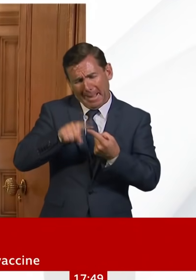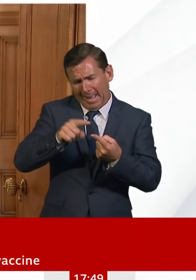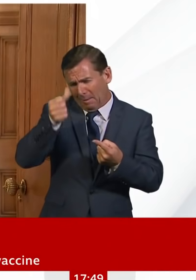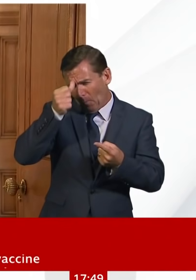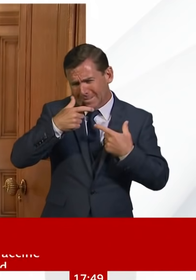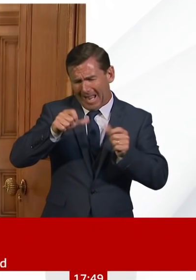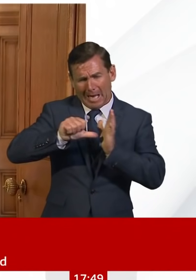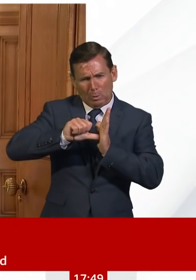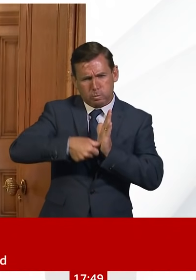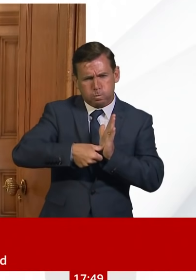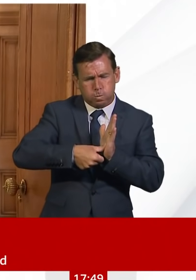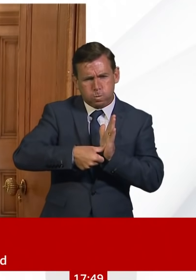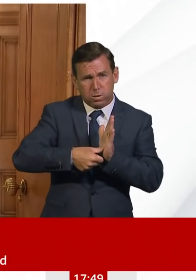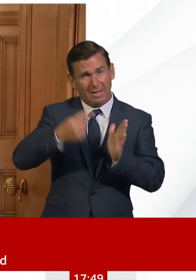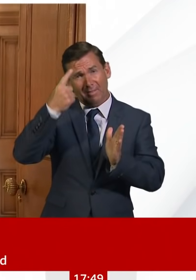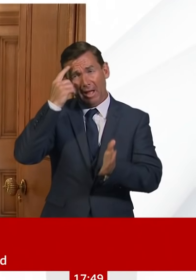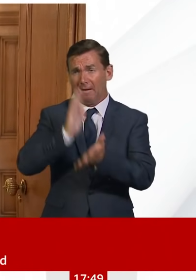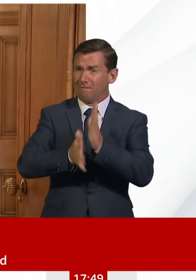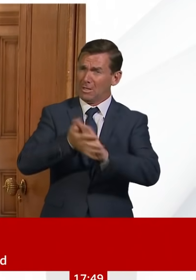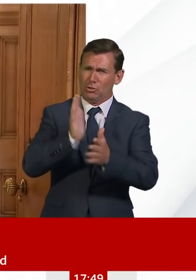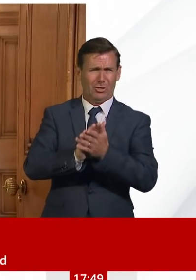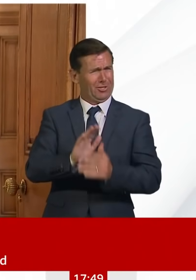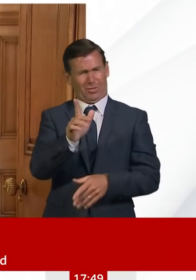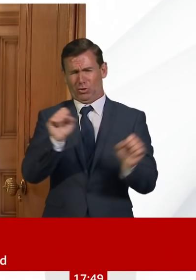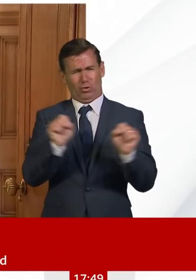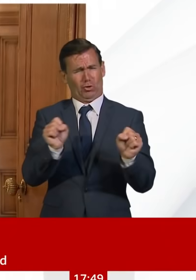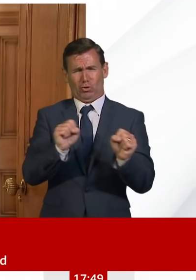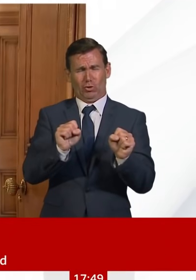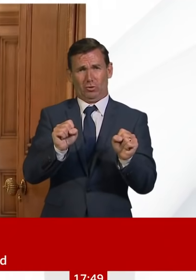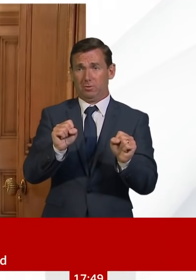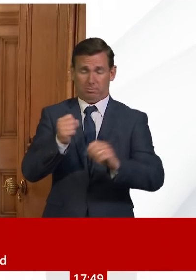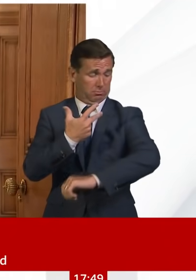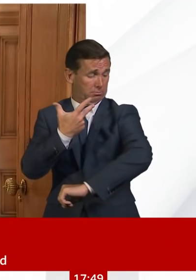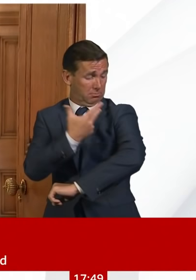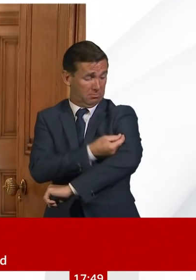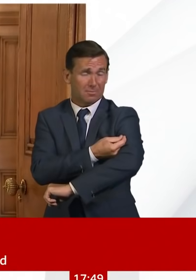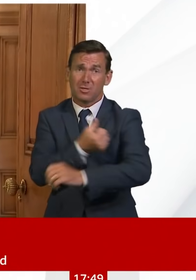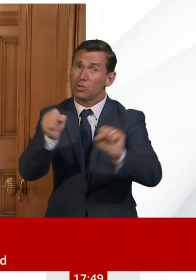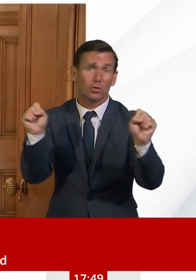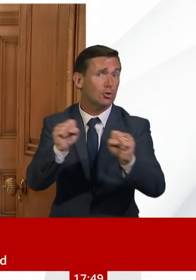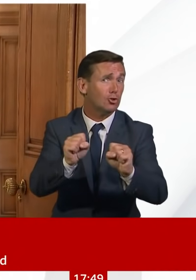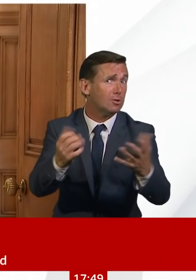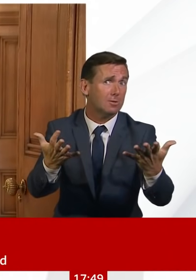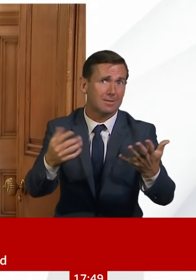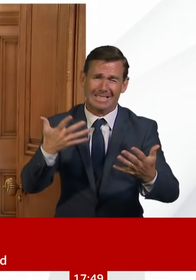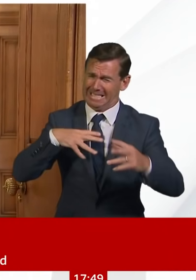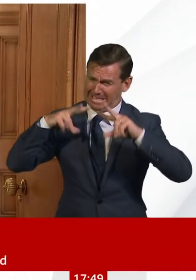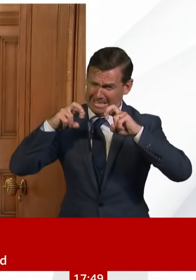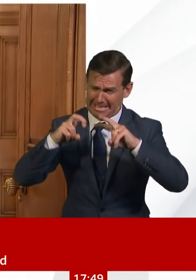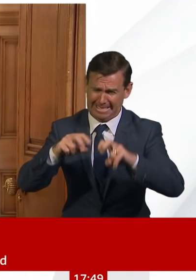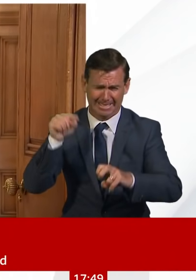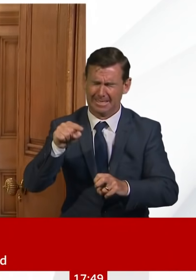And does it mean that everything's done? No, it doesn't. For instance, the search for a vaccine is absolutely